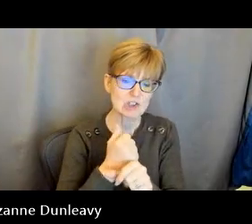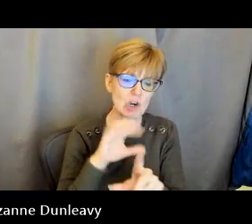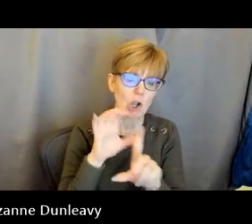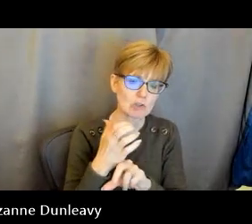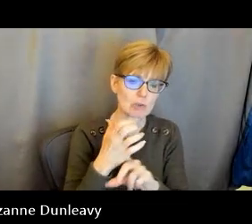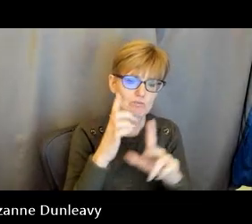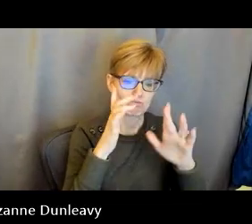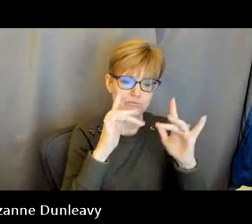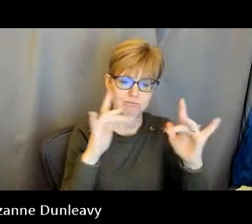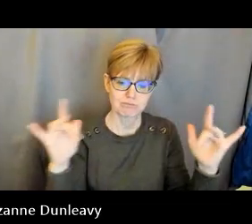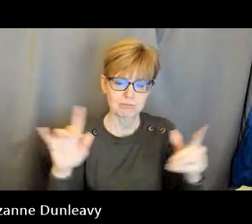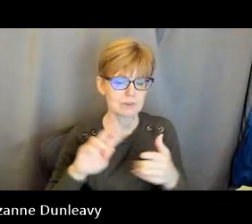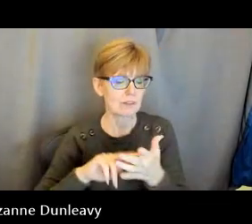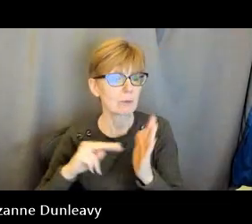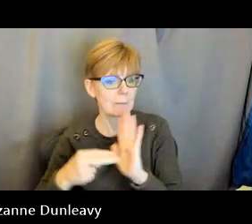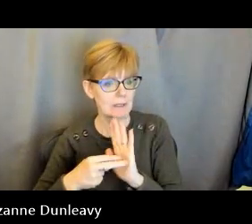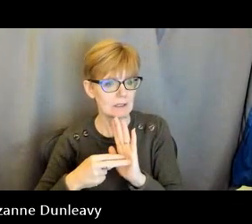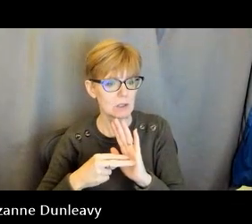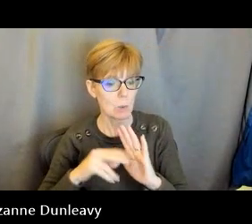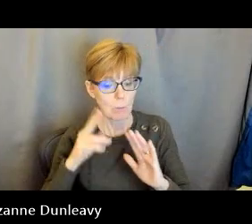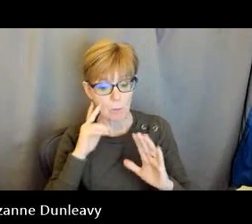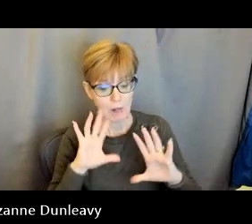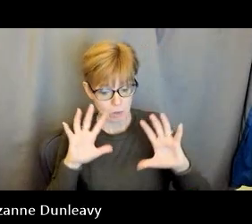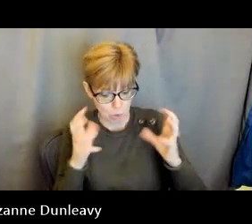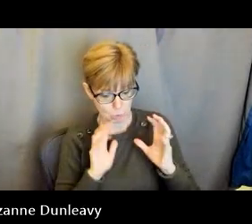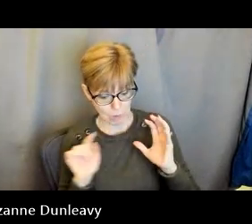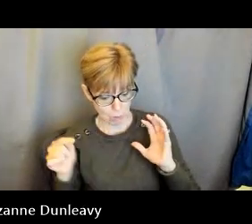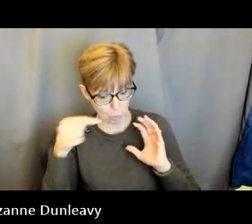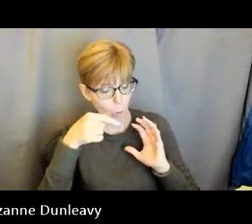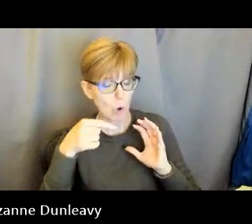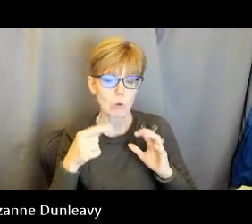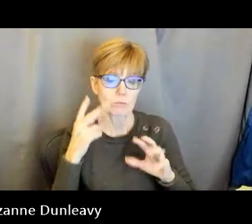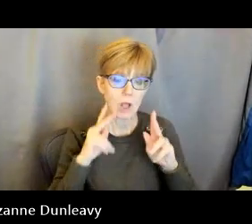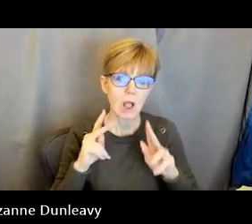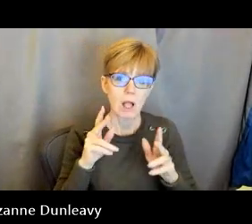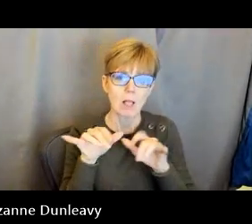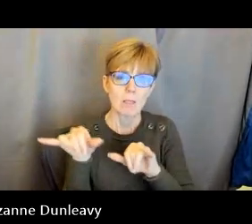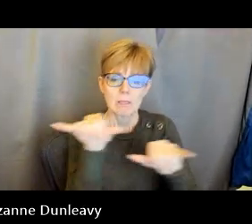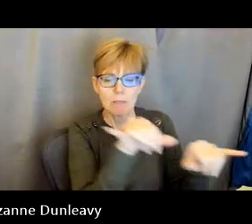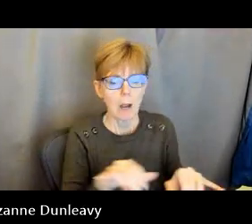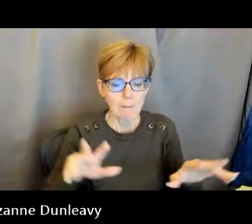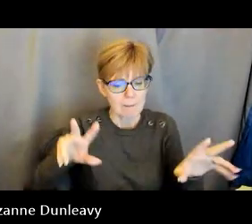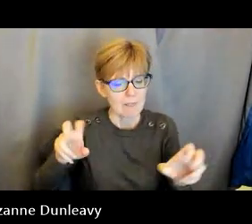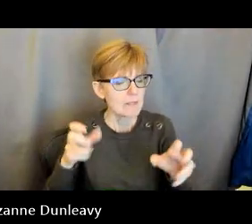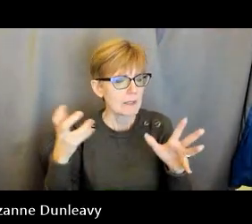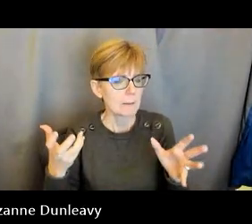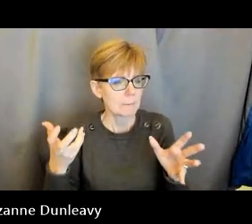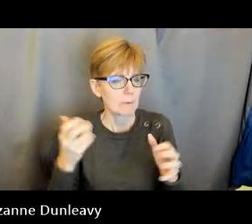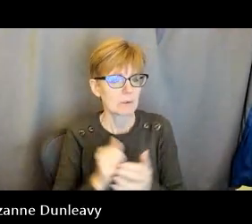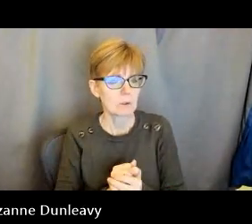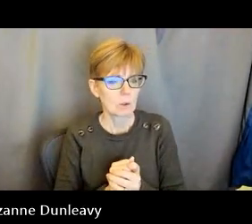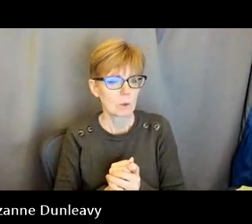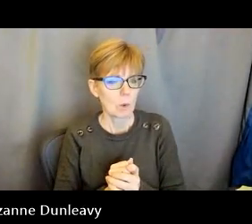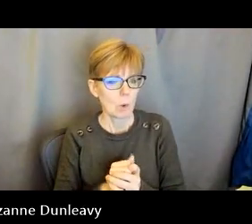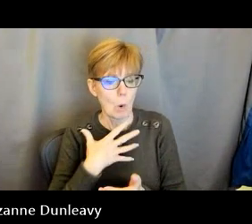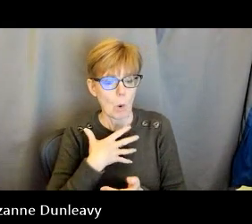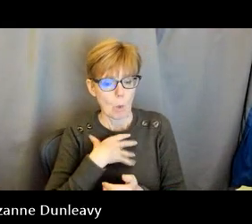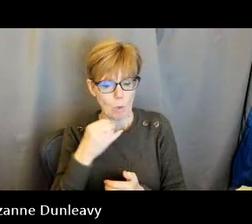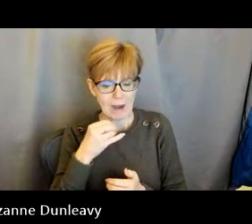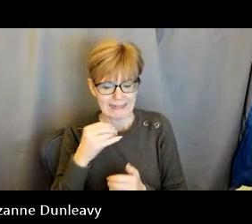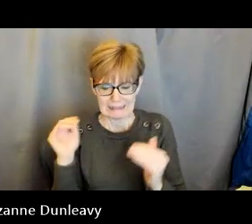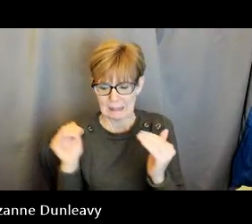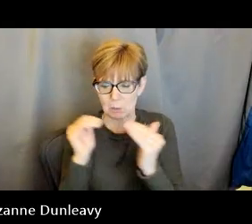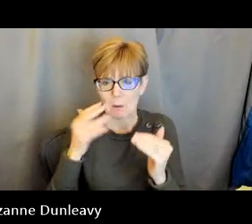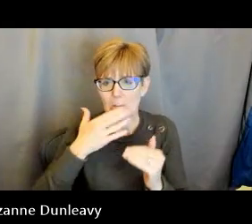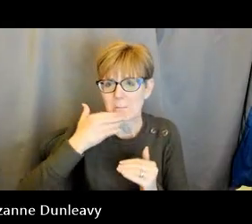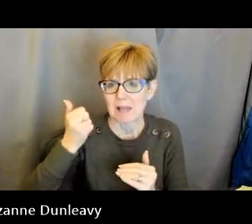of my travels and my global work around the world, one of the common themes is that whiter is seen as better, and in